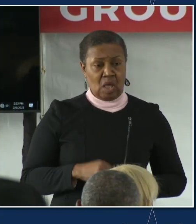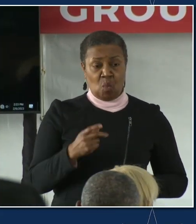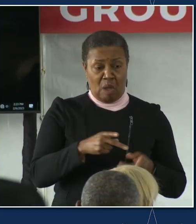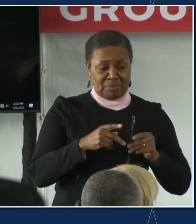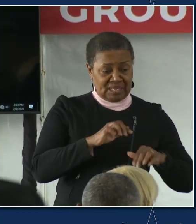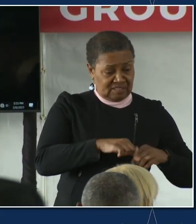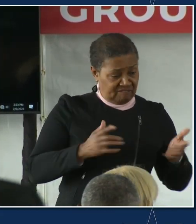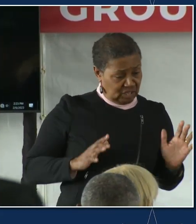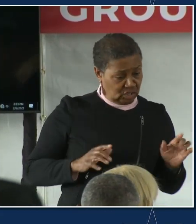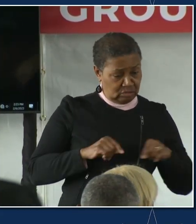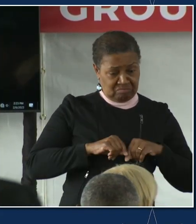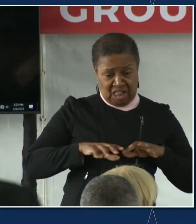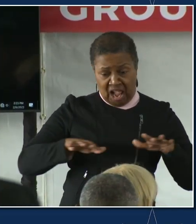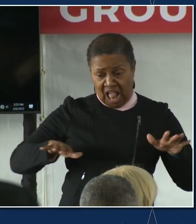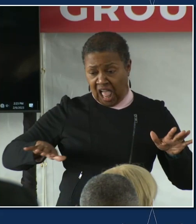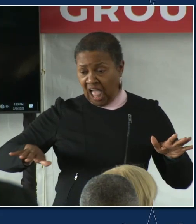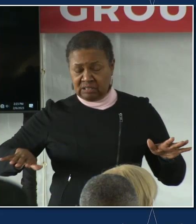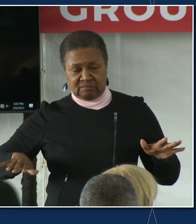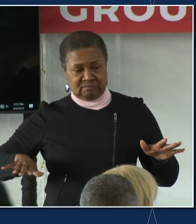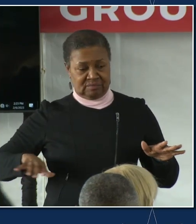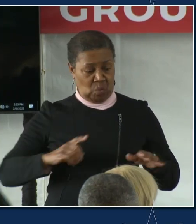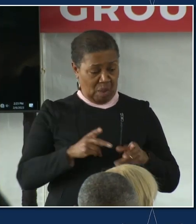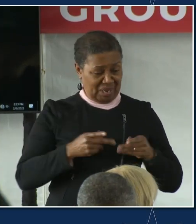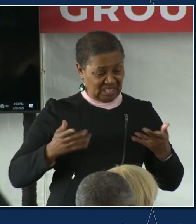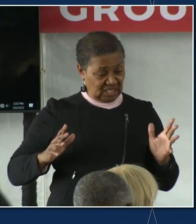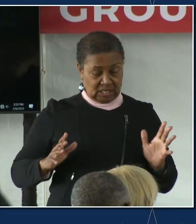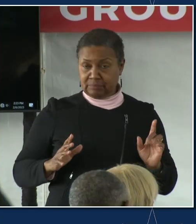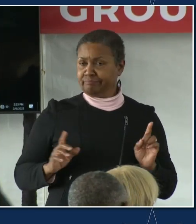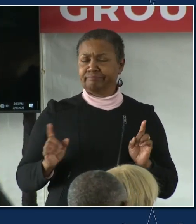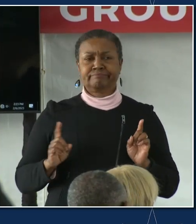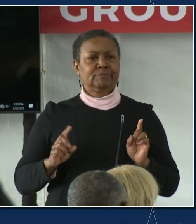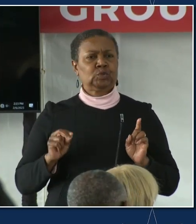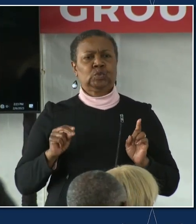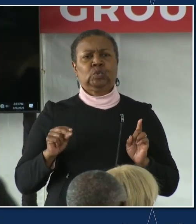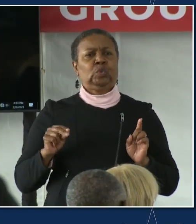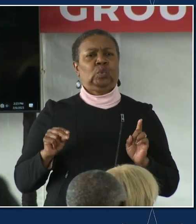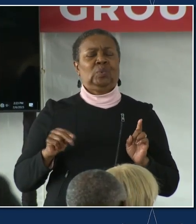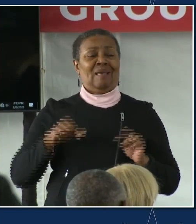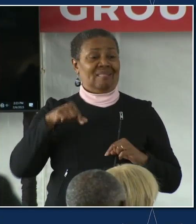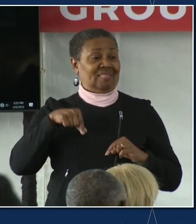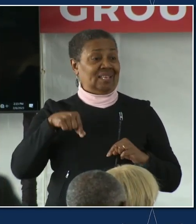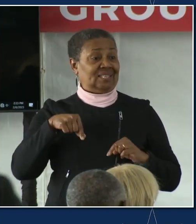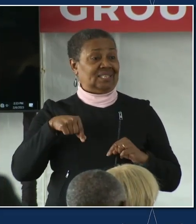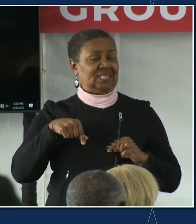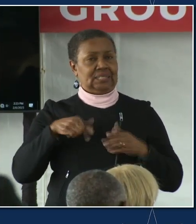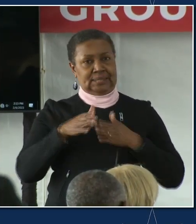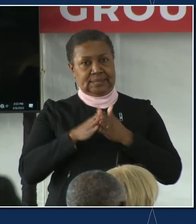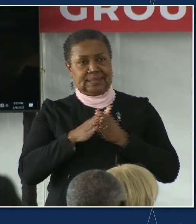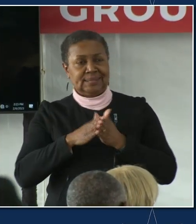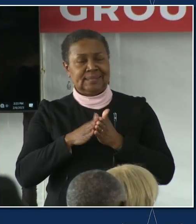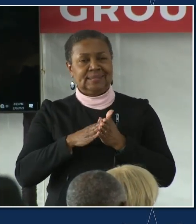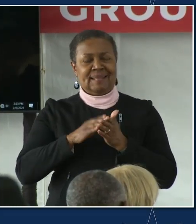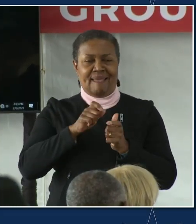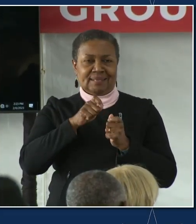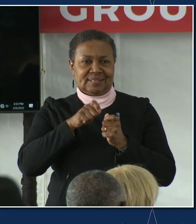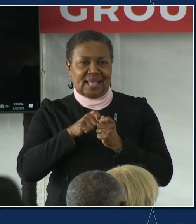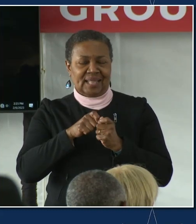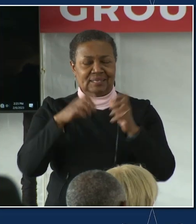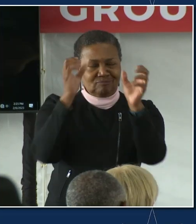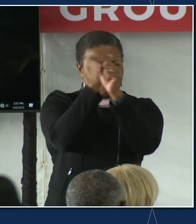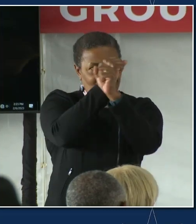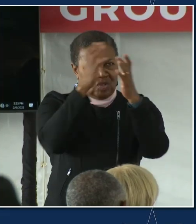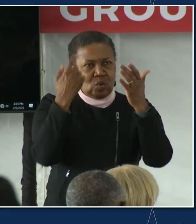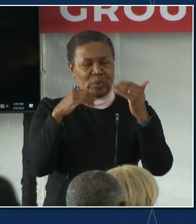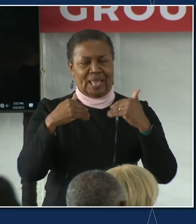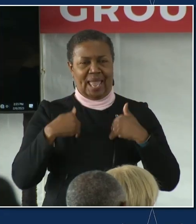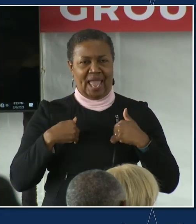location and not span out across a neighborhood, across the blocks. This is catalyzing exactly the vision that